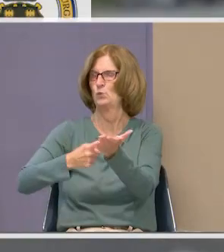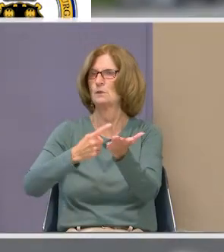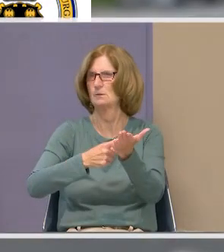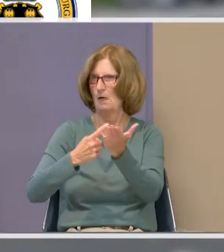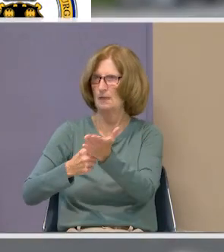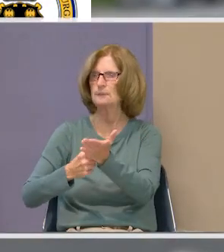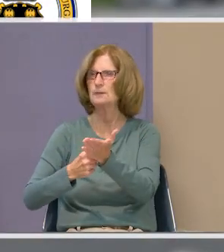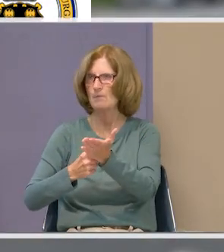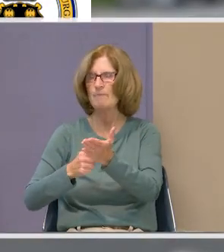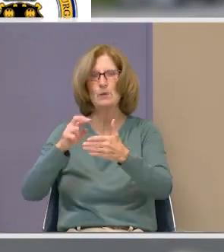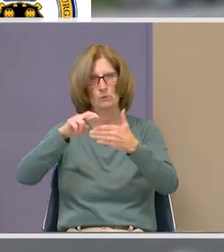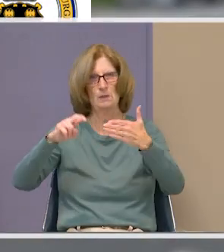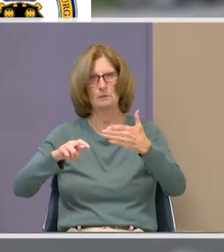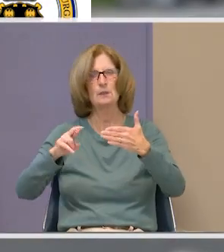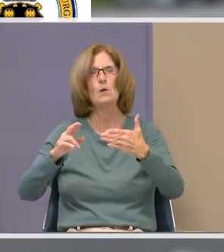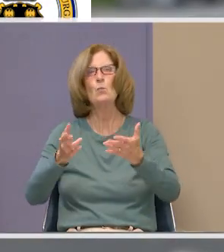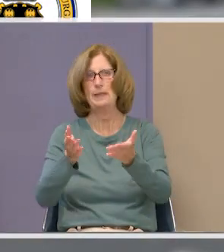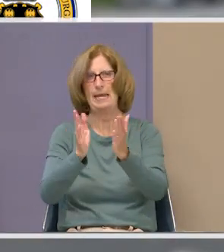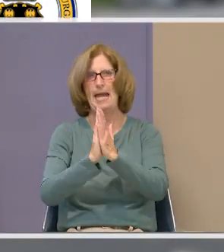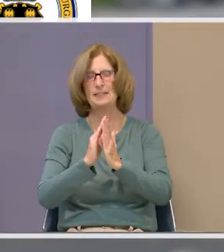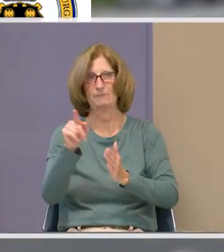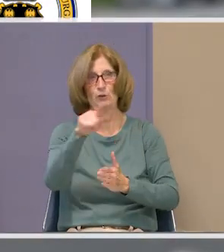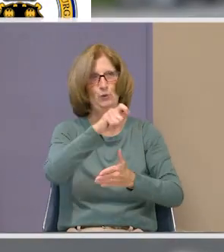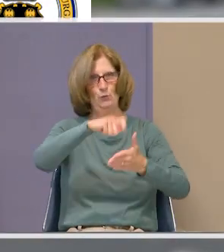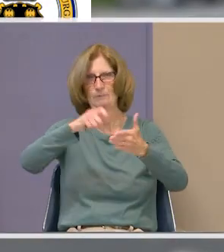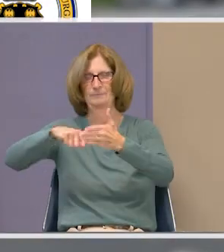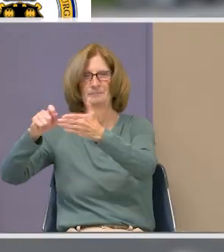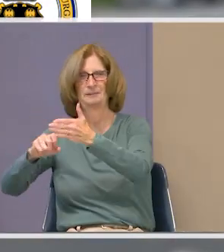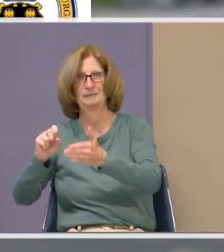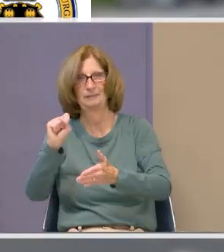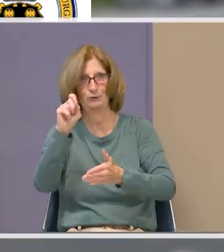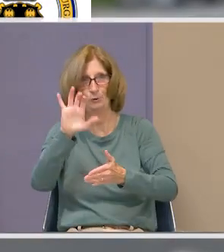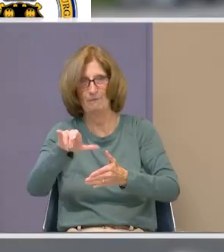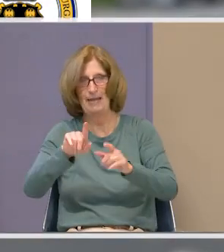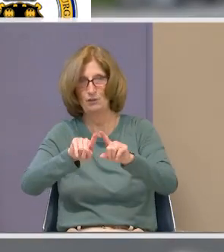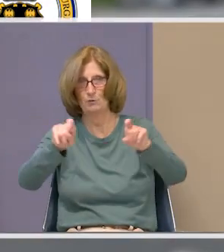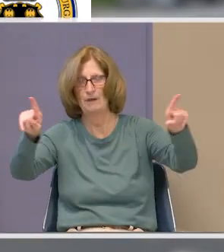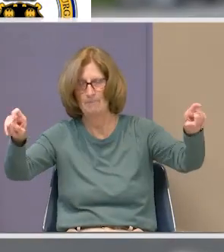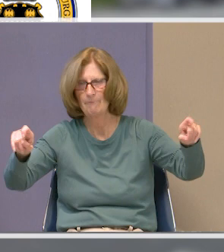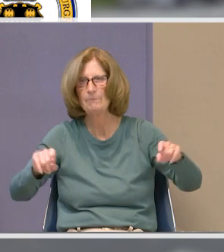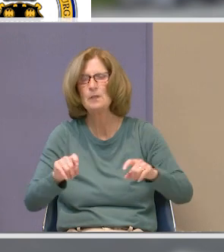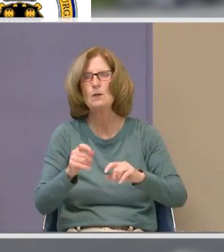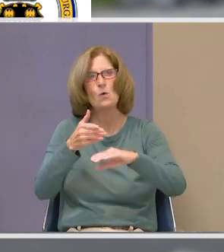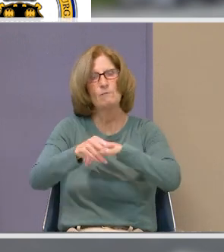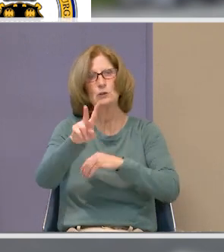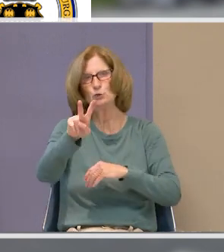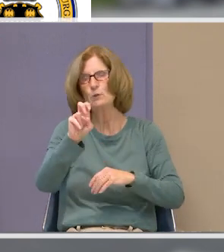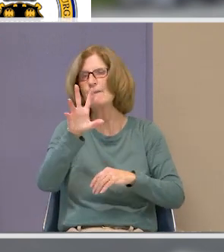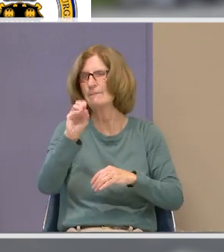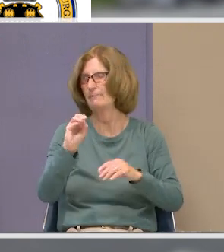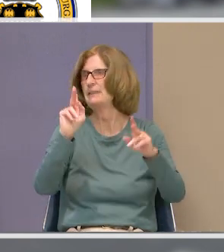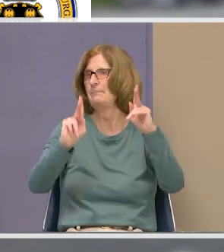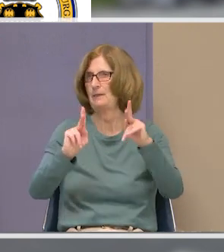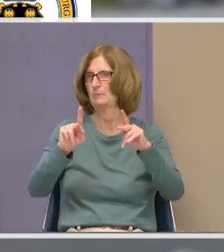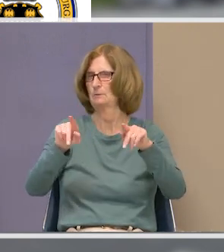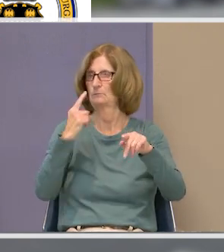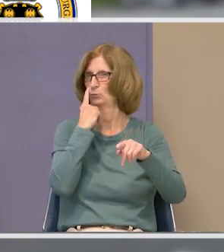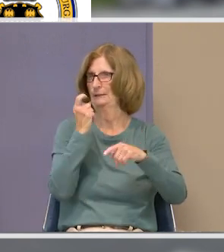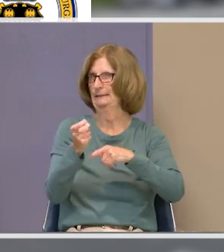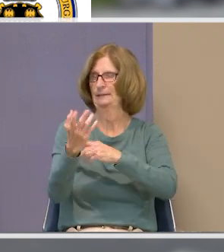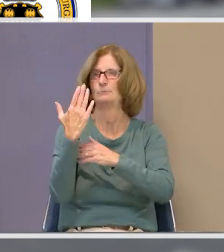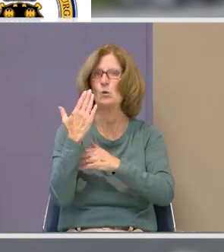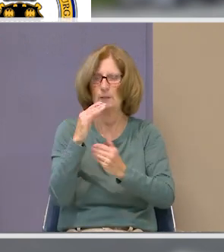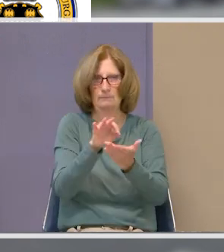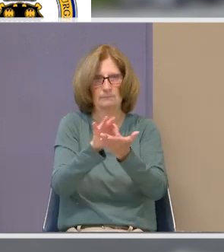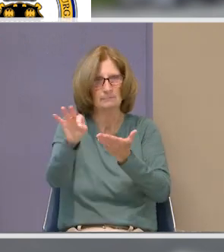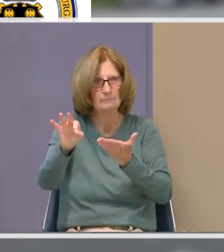survey results. We had a survey posted on our Engage page. We had over 250 respondents as of this morning. You